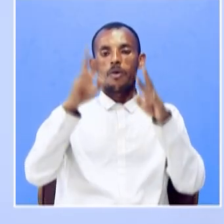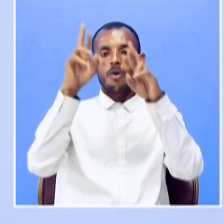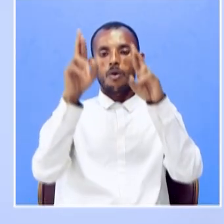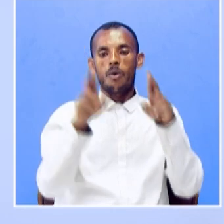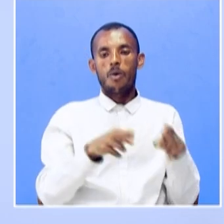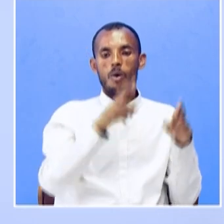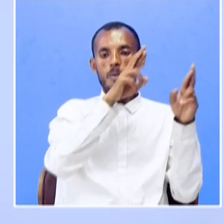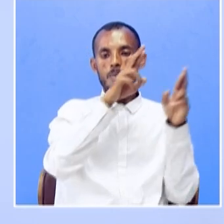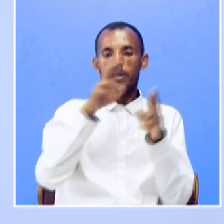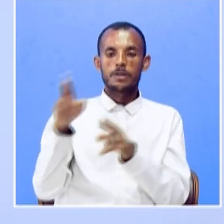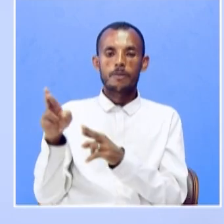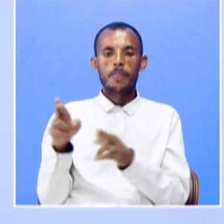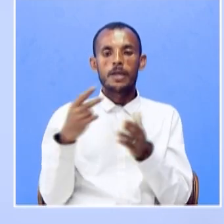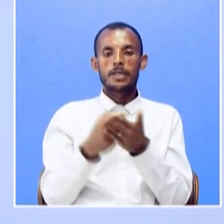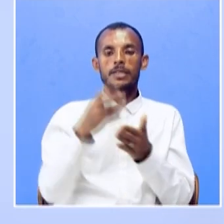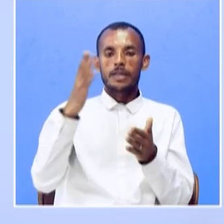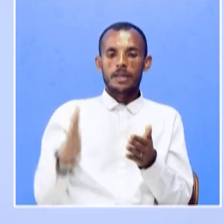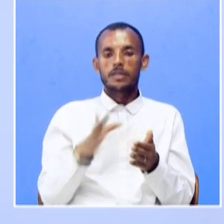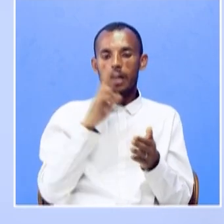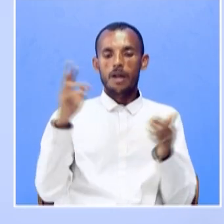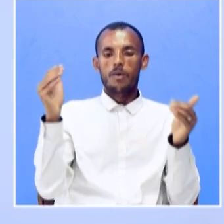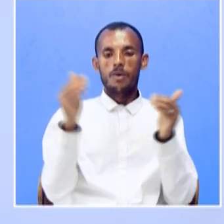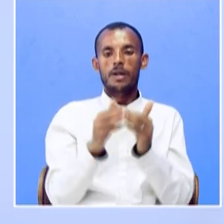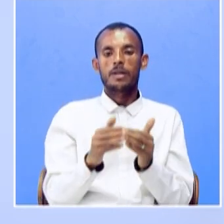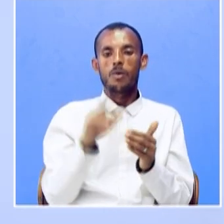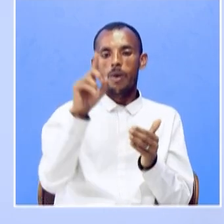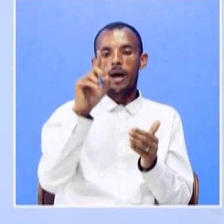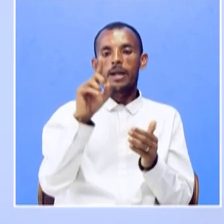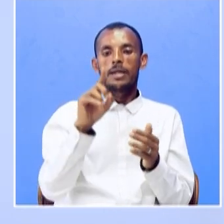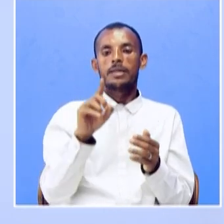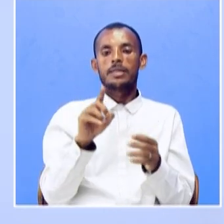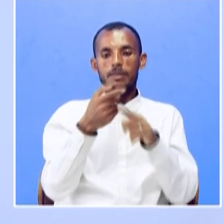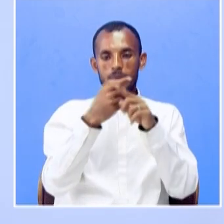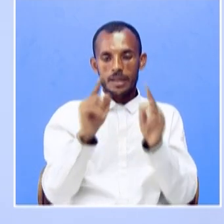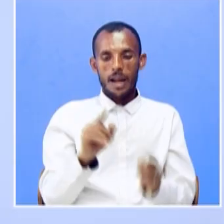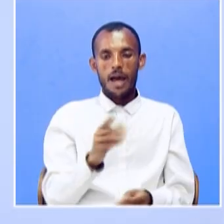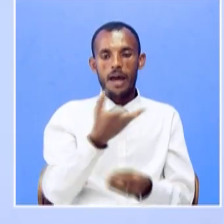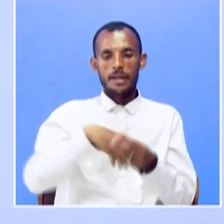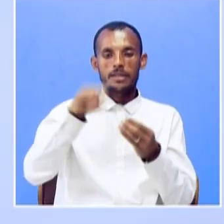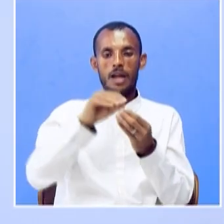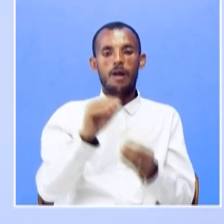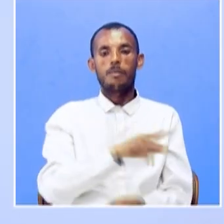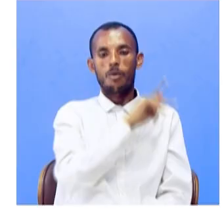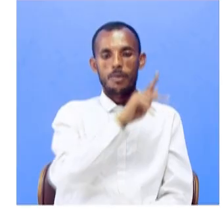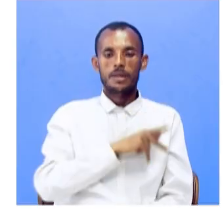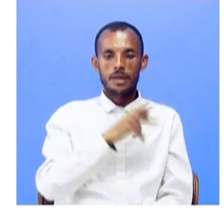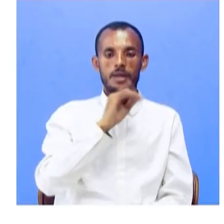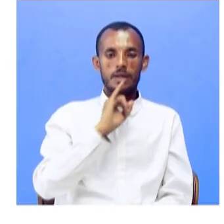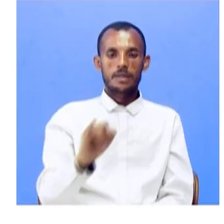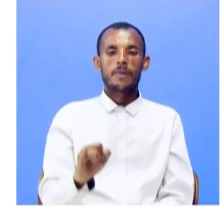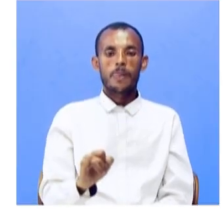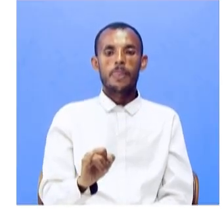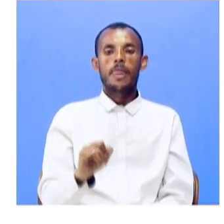these sides are congruent. Again, one special additional property for rhombus is